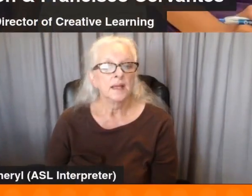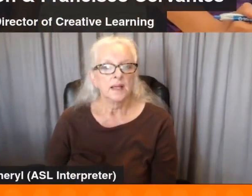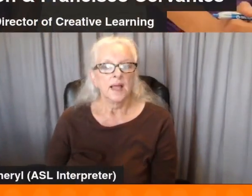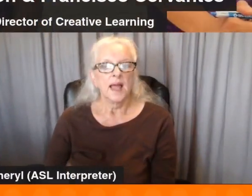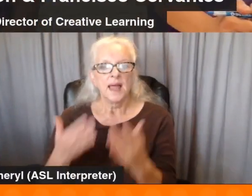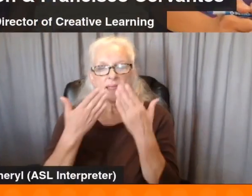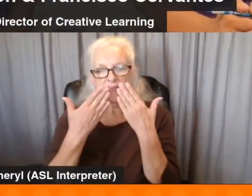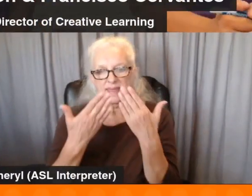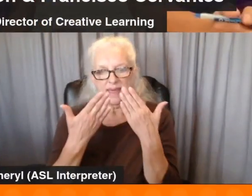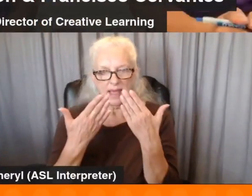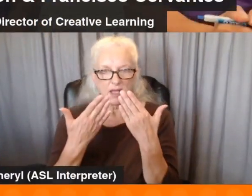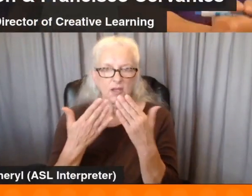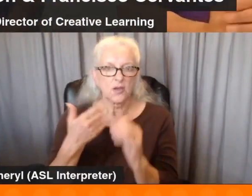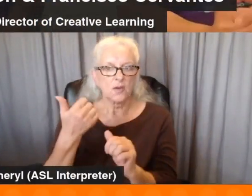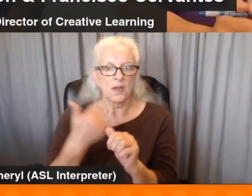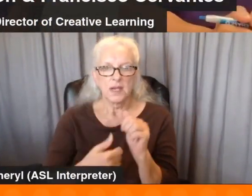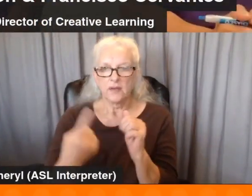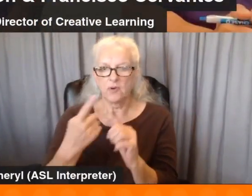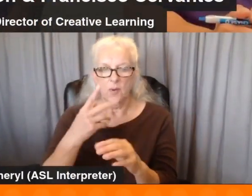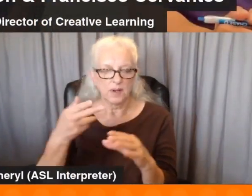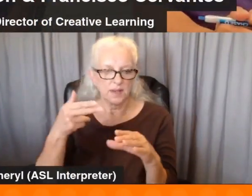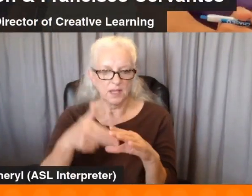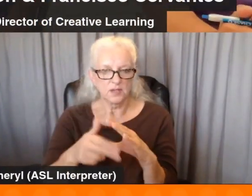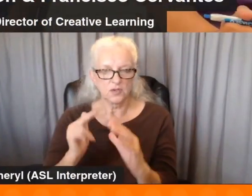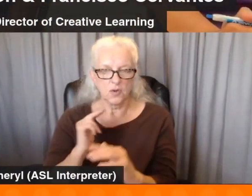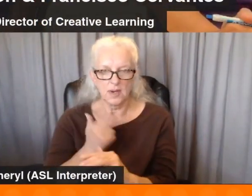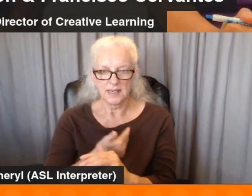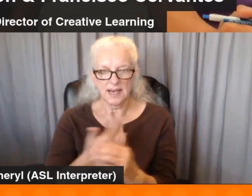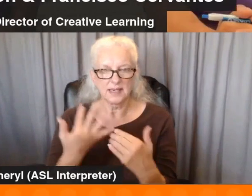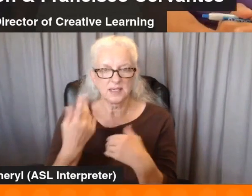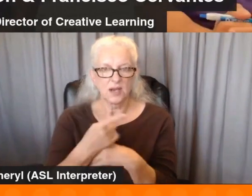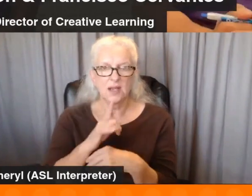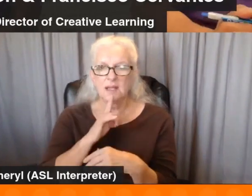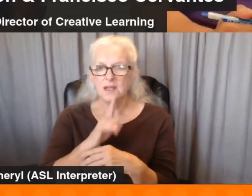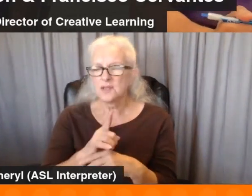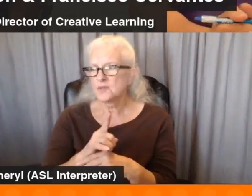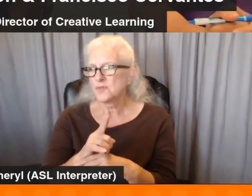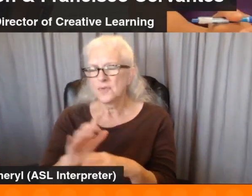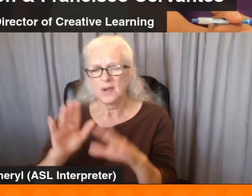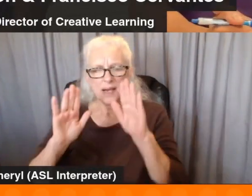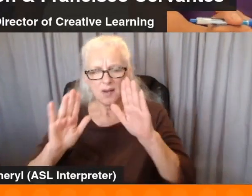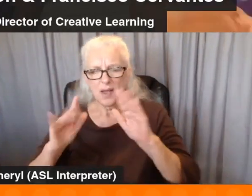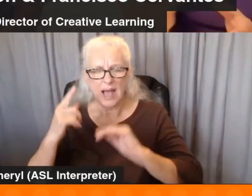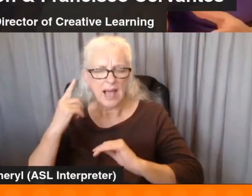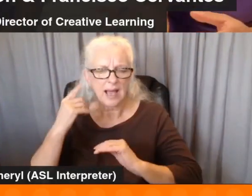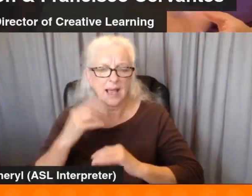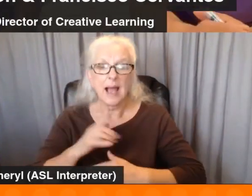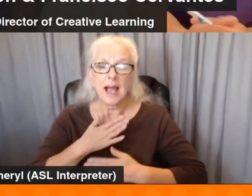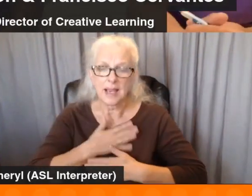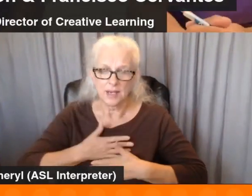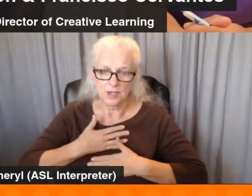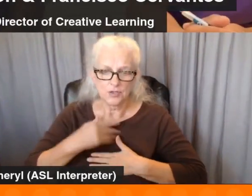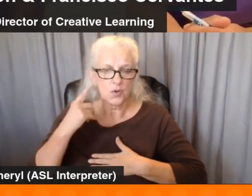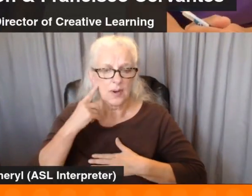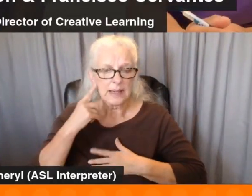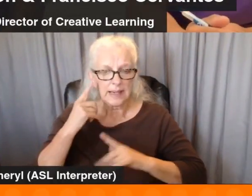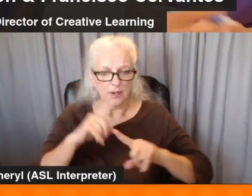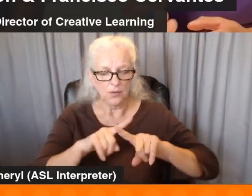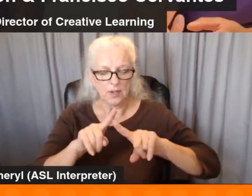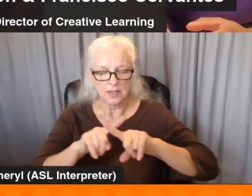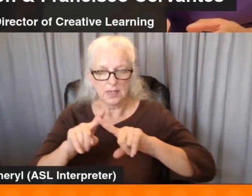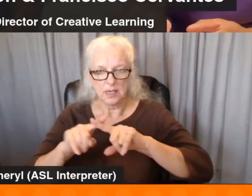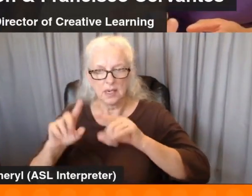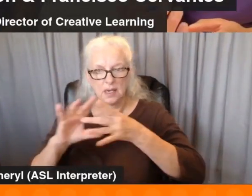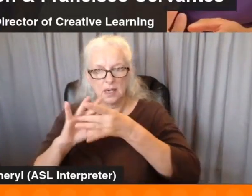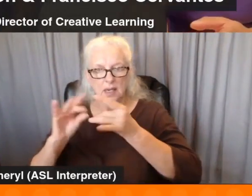Thank you, Maren, and everyone else who's joining us today. That was incredible. I loved hearing those different stories. We're talking about